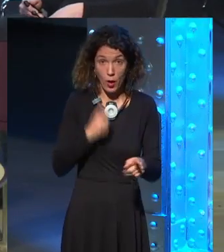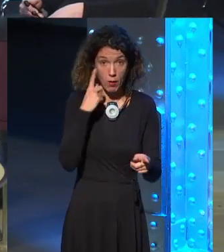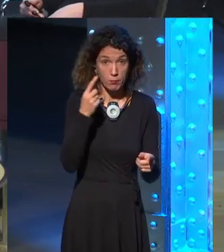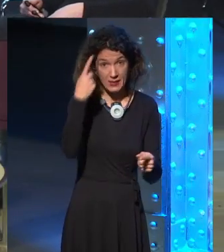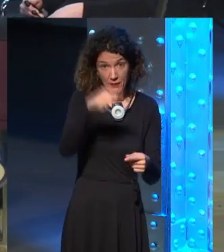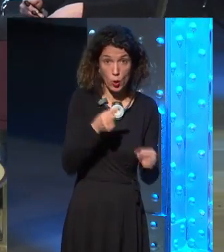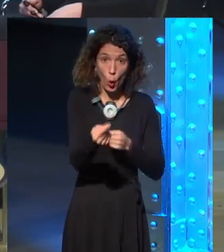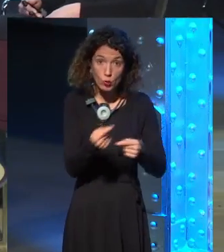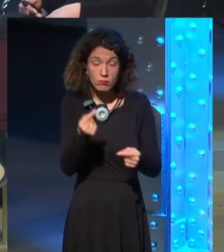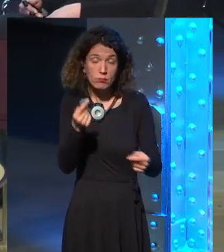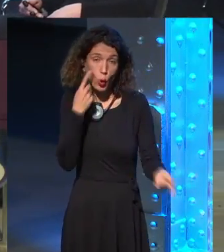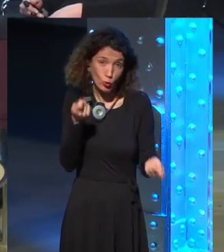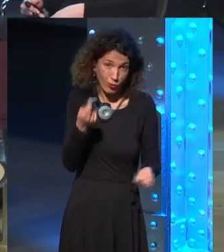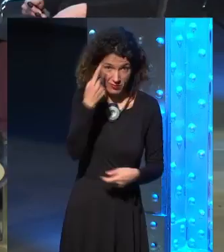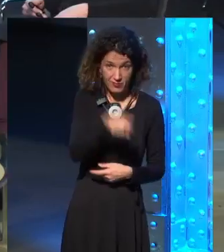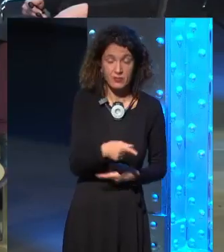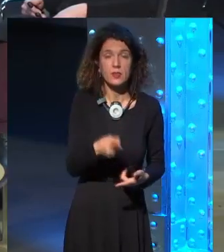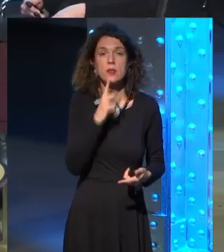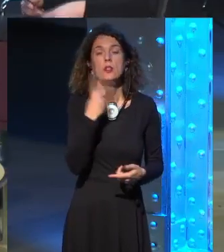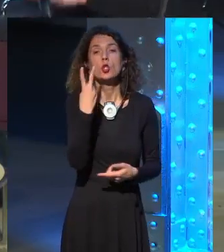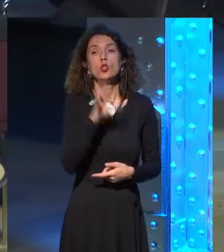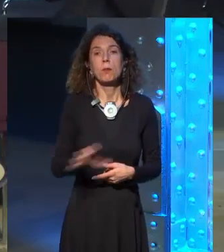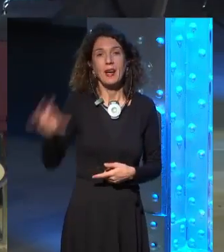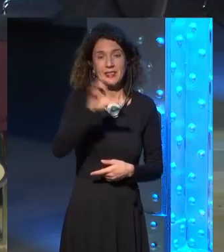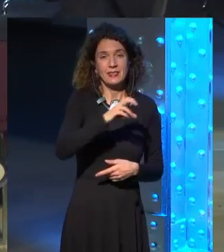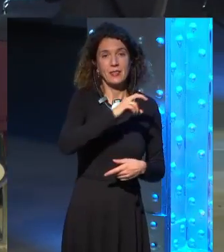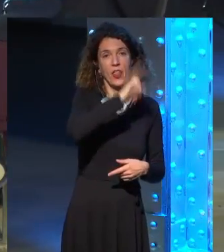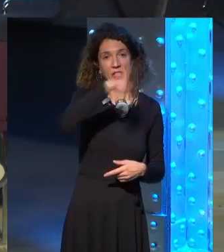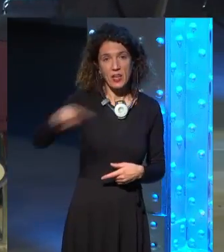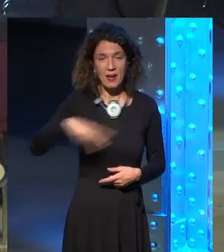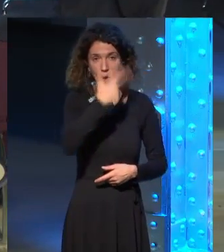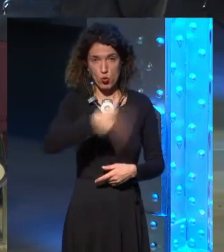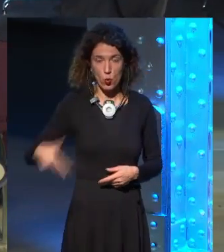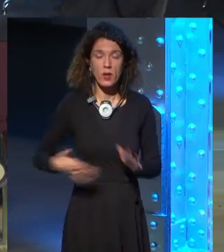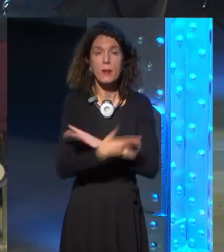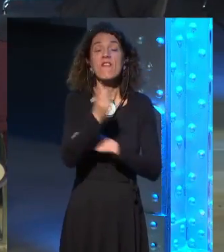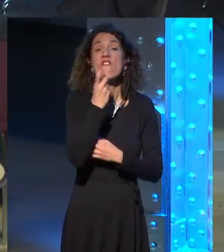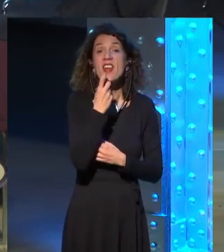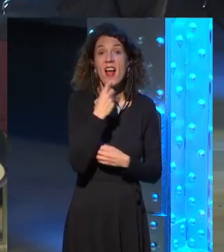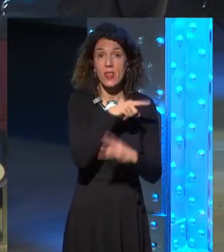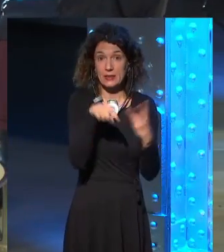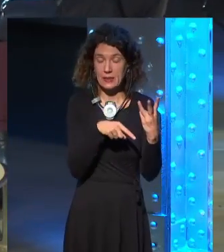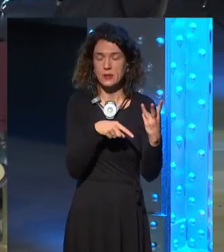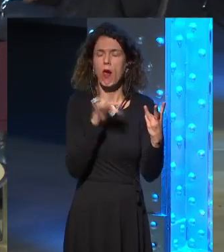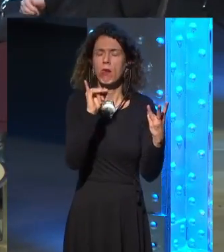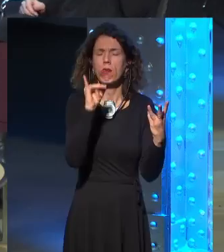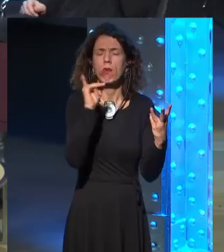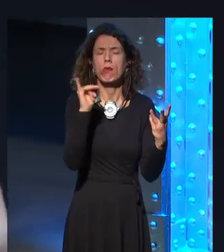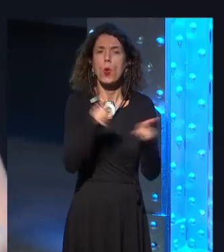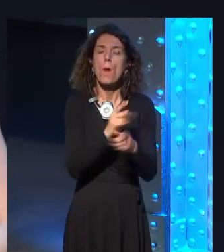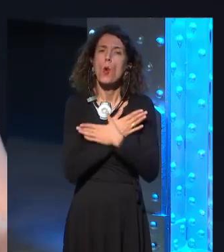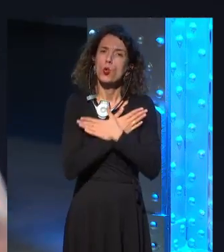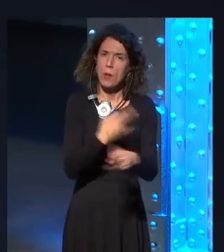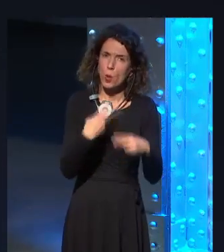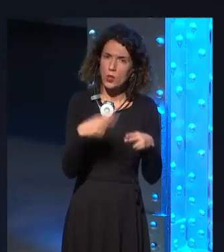Yeah. Está claro que en vuestros dos... It's very clear that in your two countries, in Norway and in Denmark, also